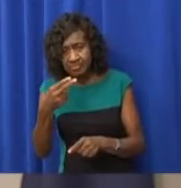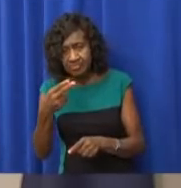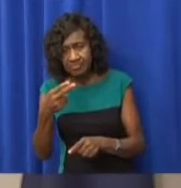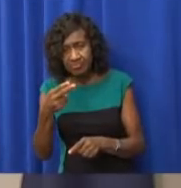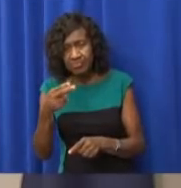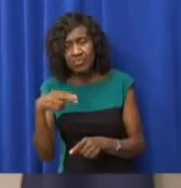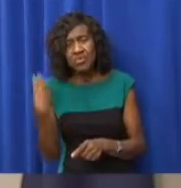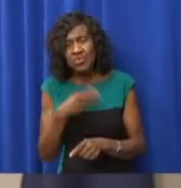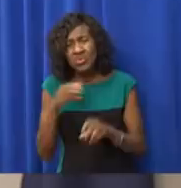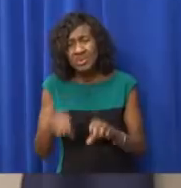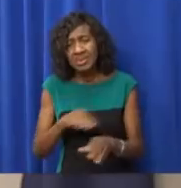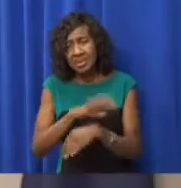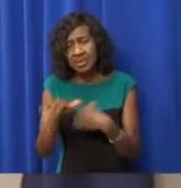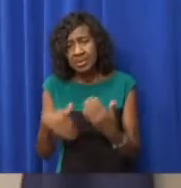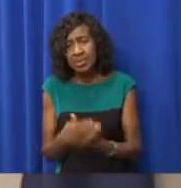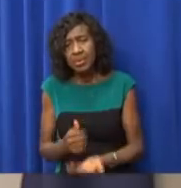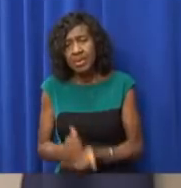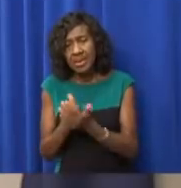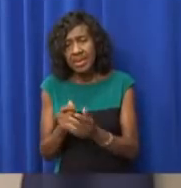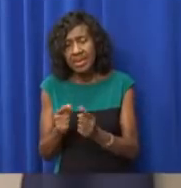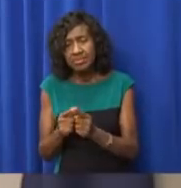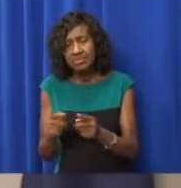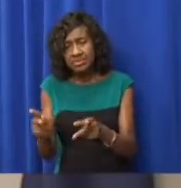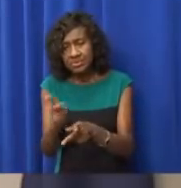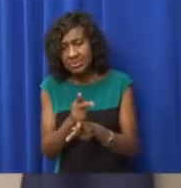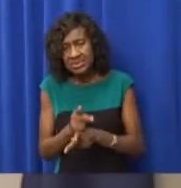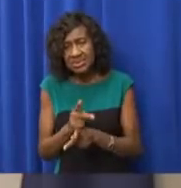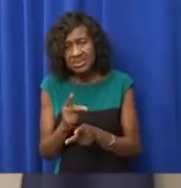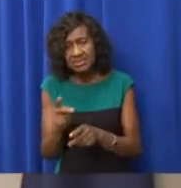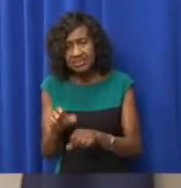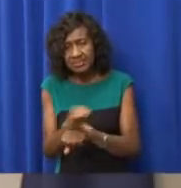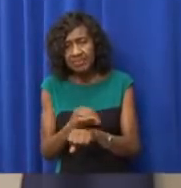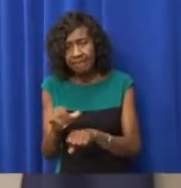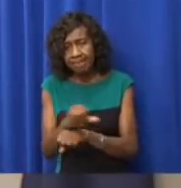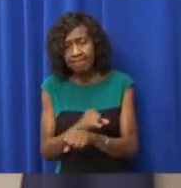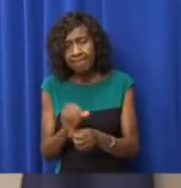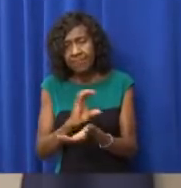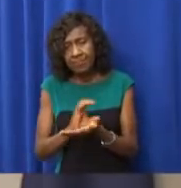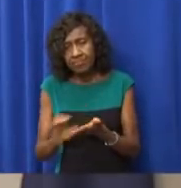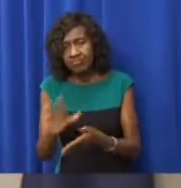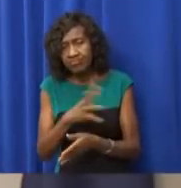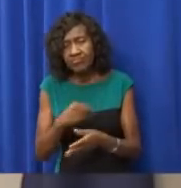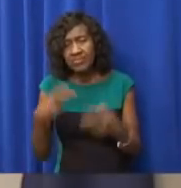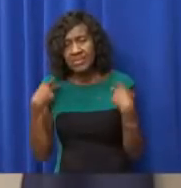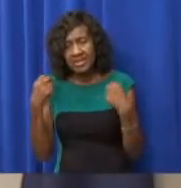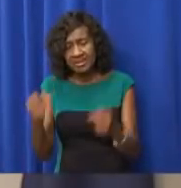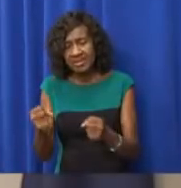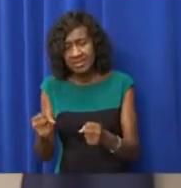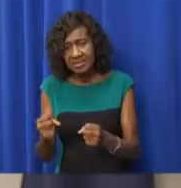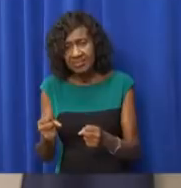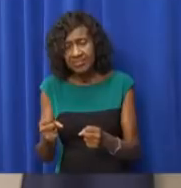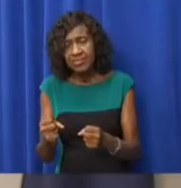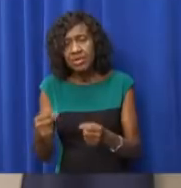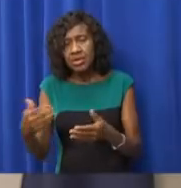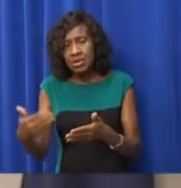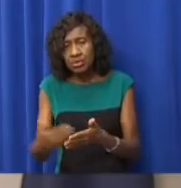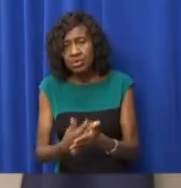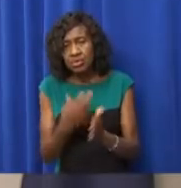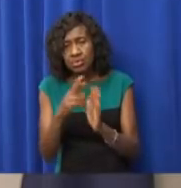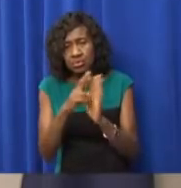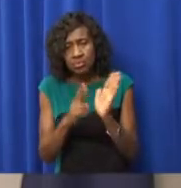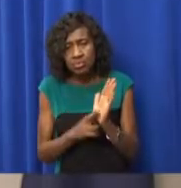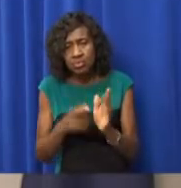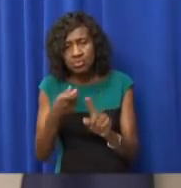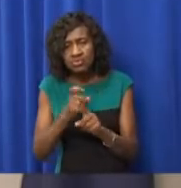pristine, clean, and healthy. The new COVID-19 landfill entry rules went into effect in early May.